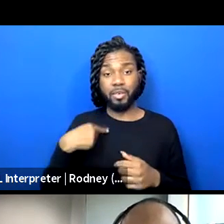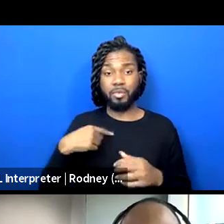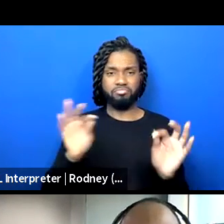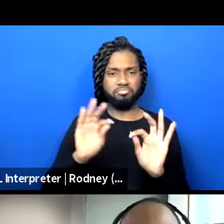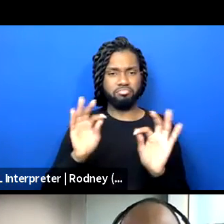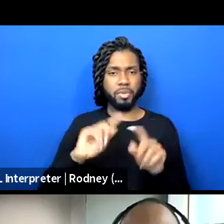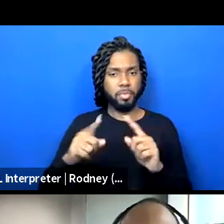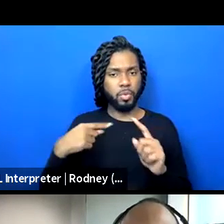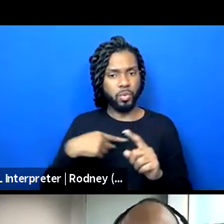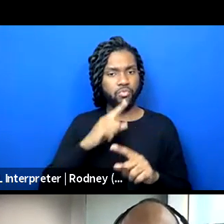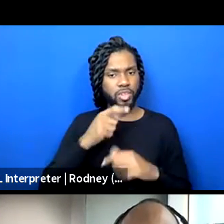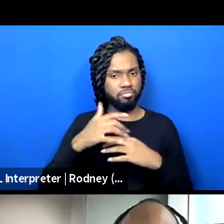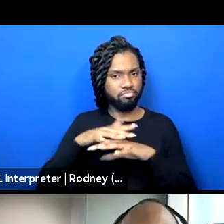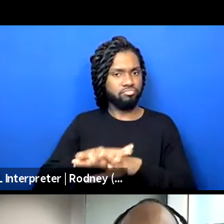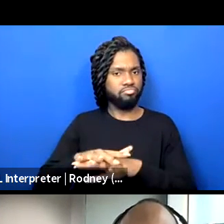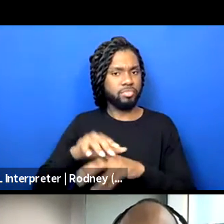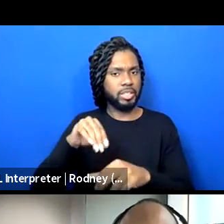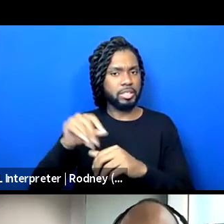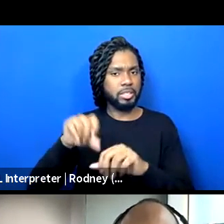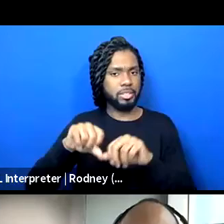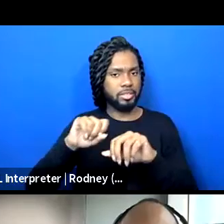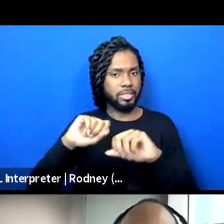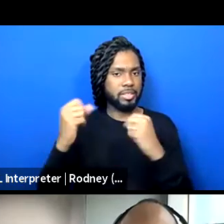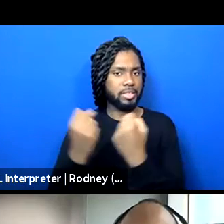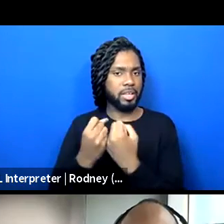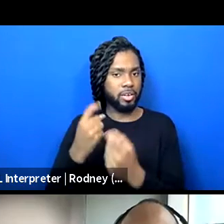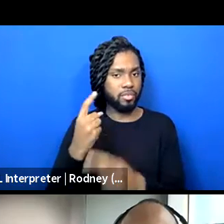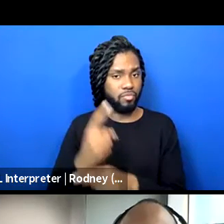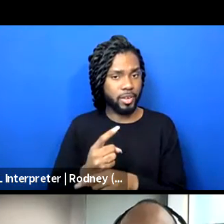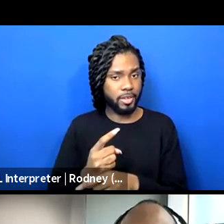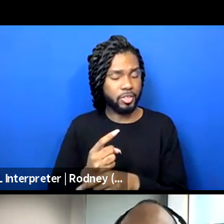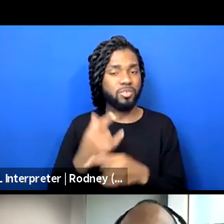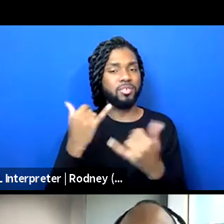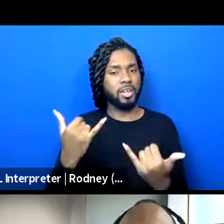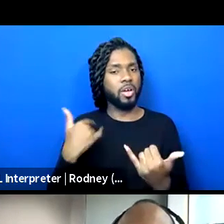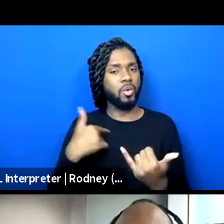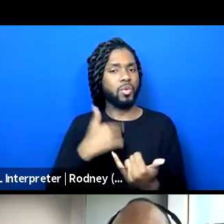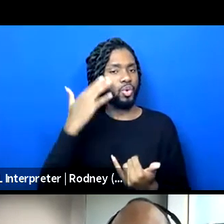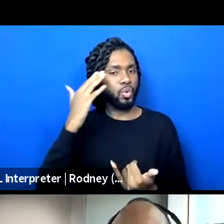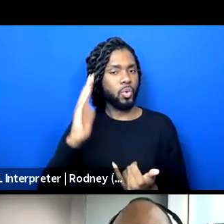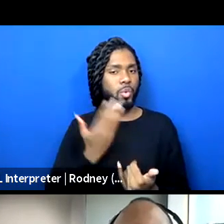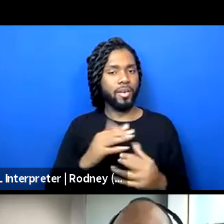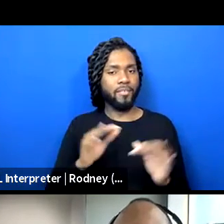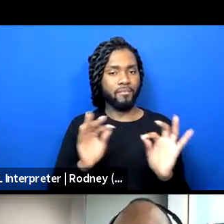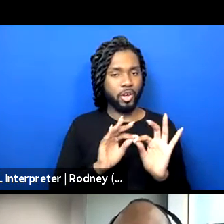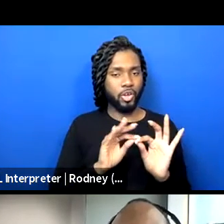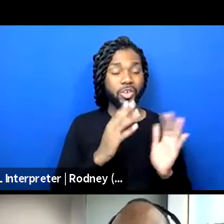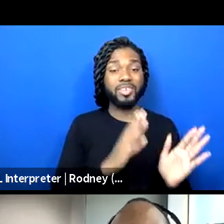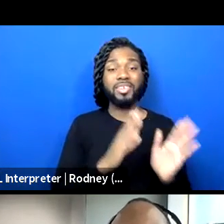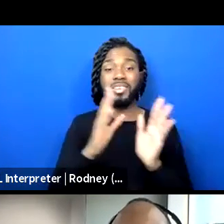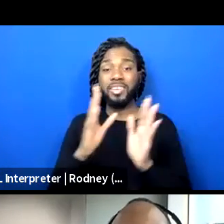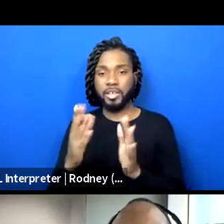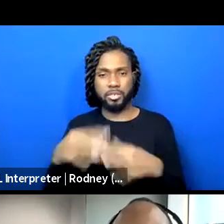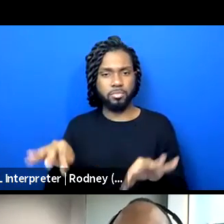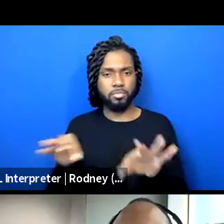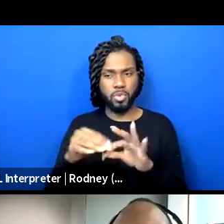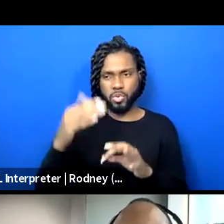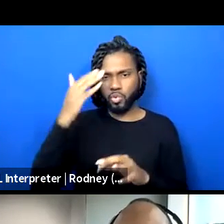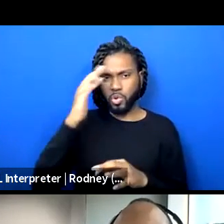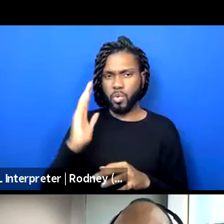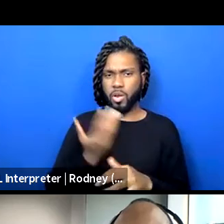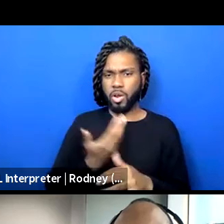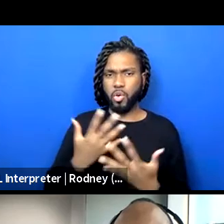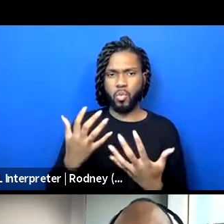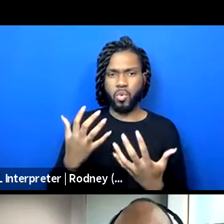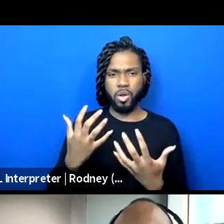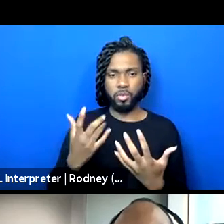society, right? So now we know our value. Next, we need to know our want. What do